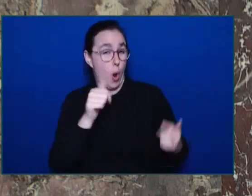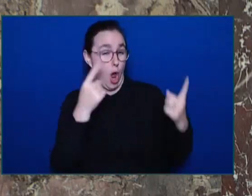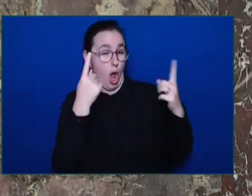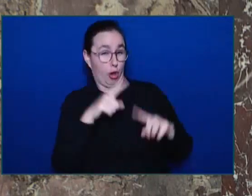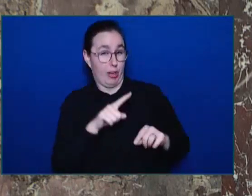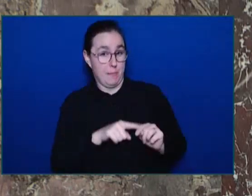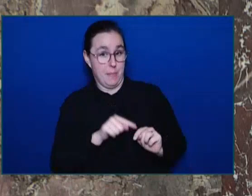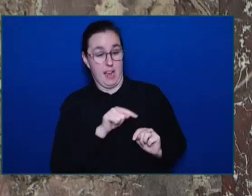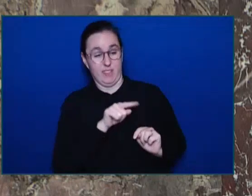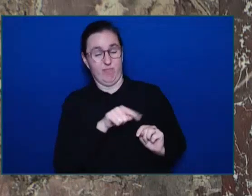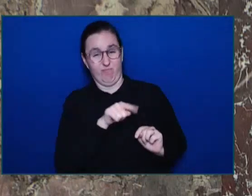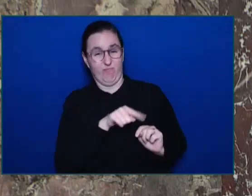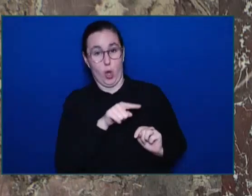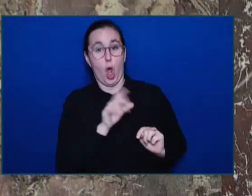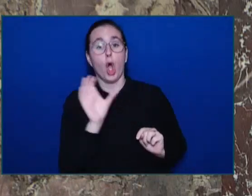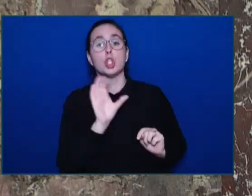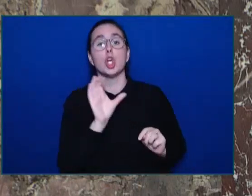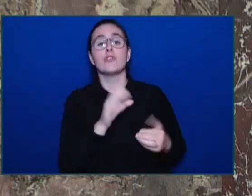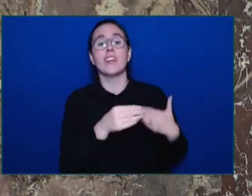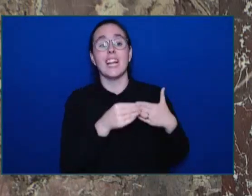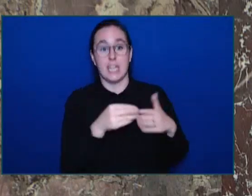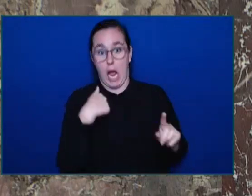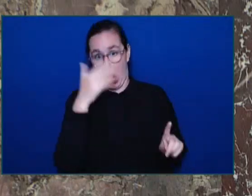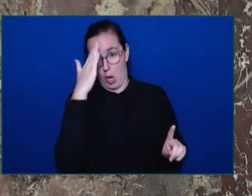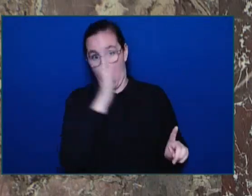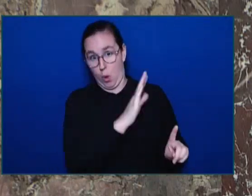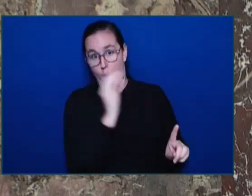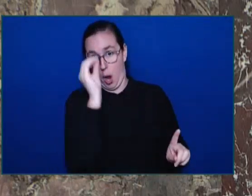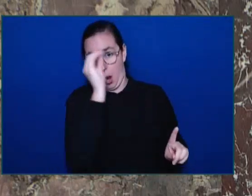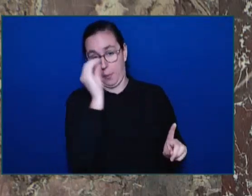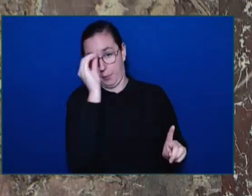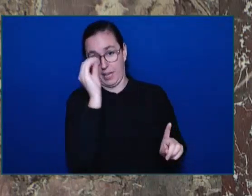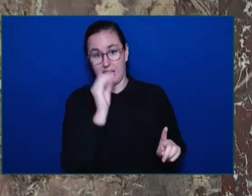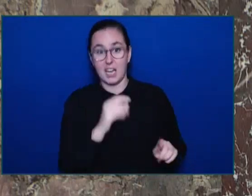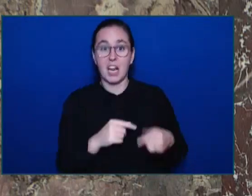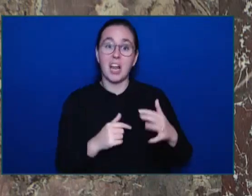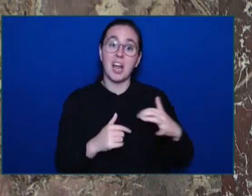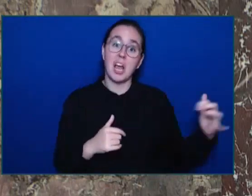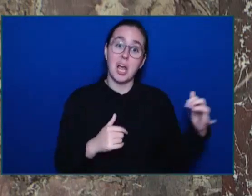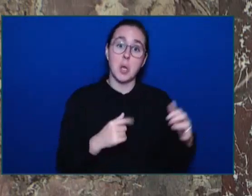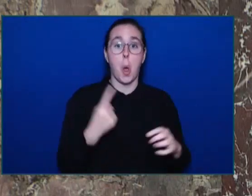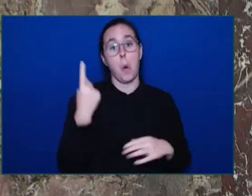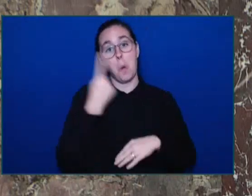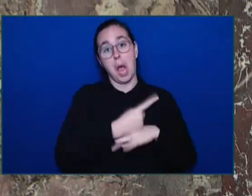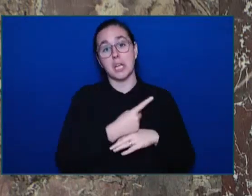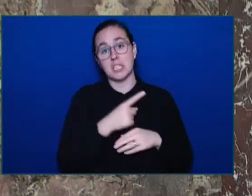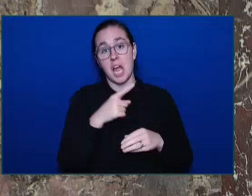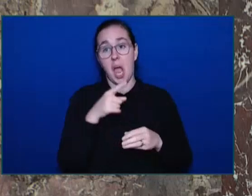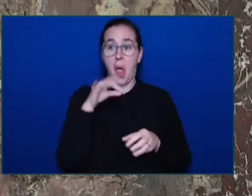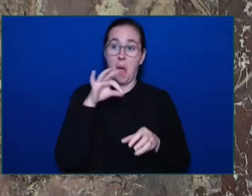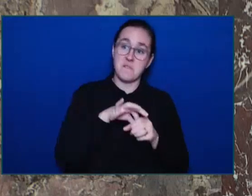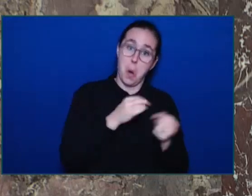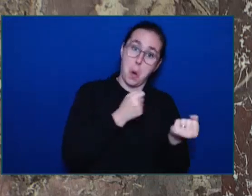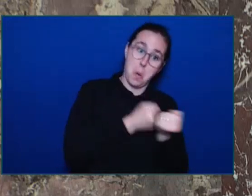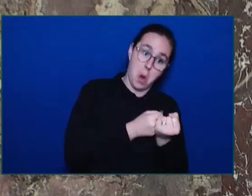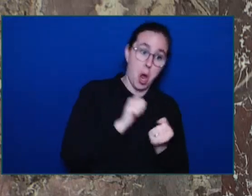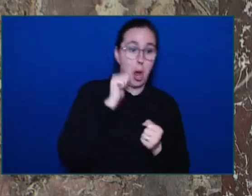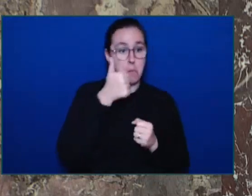they're opposed to it the next day. Members. In estimates, the leader of the opposition championed prescription